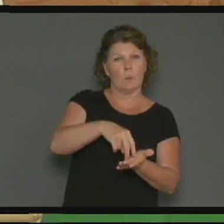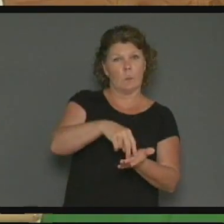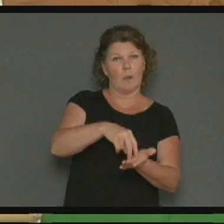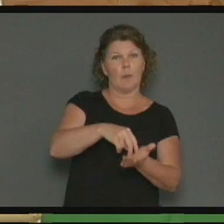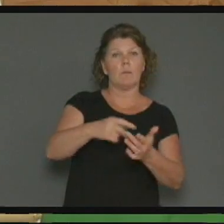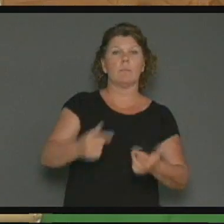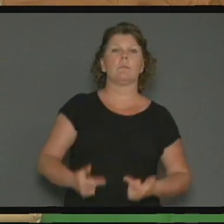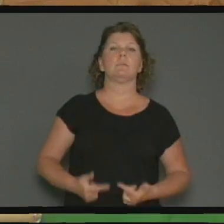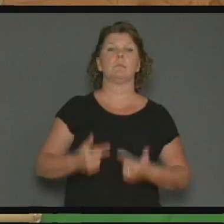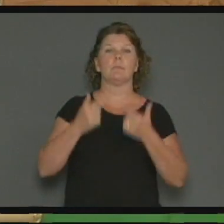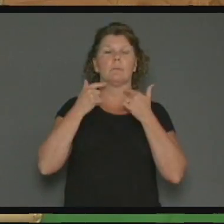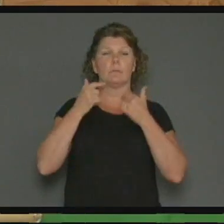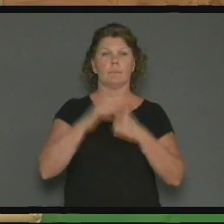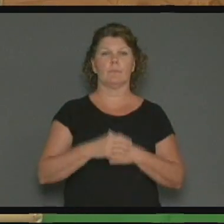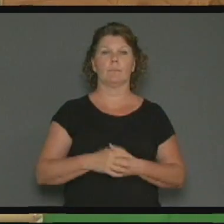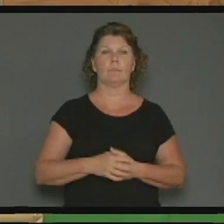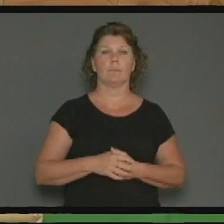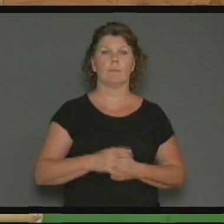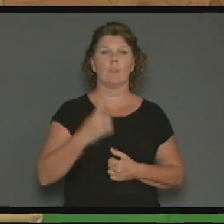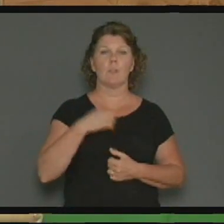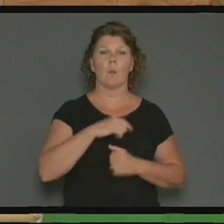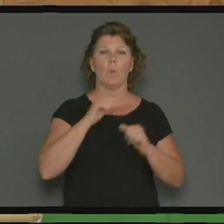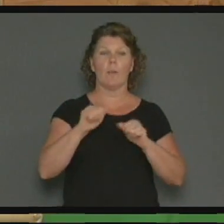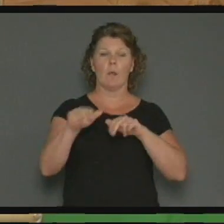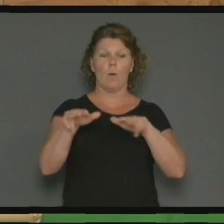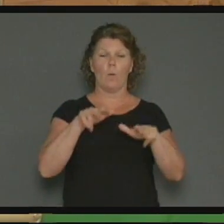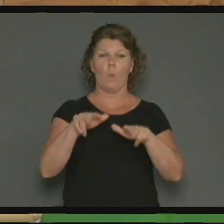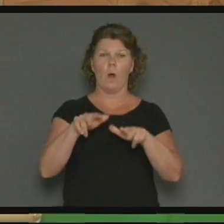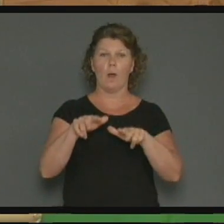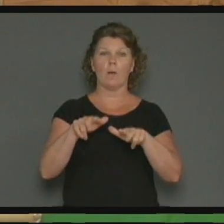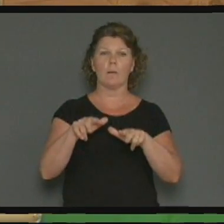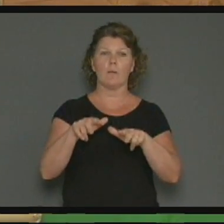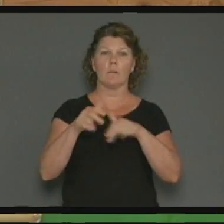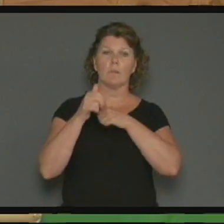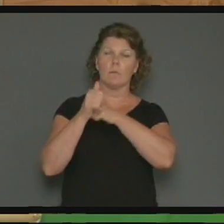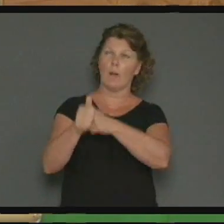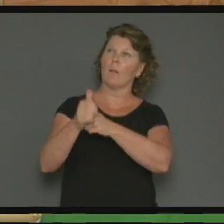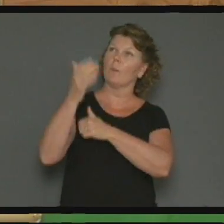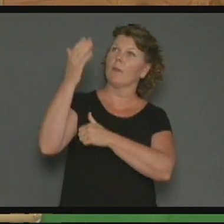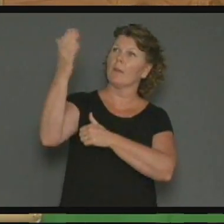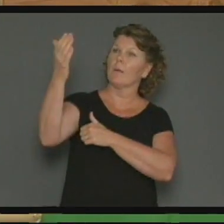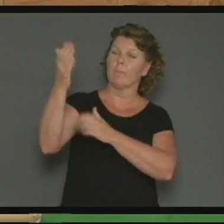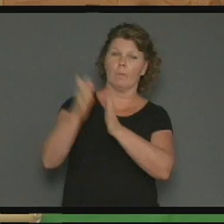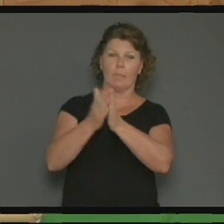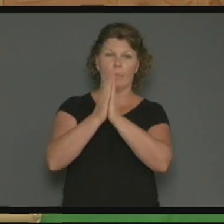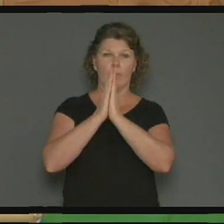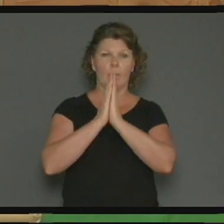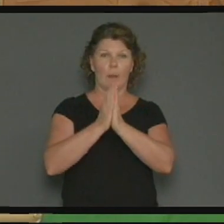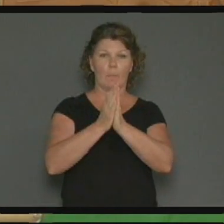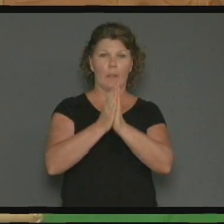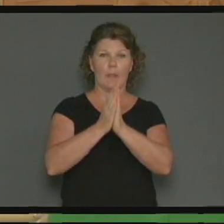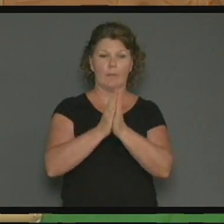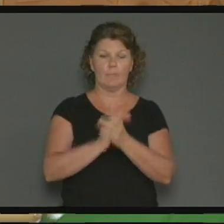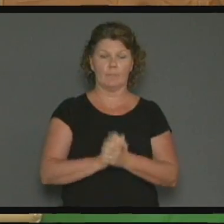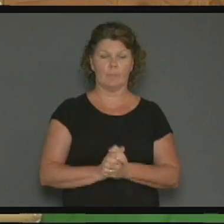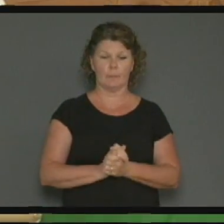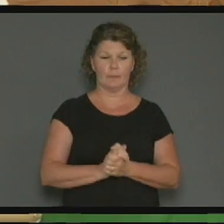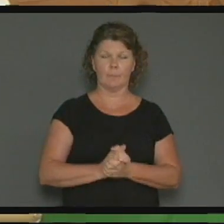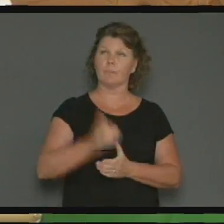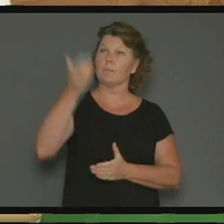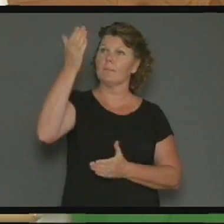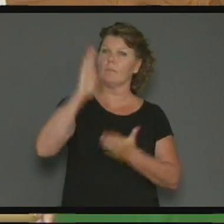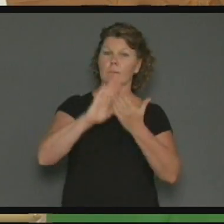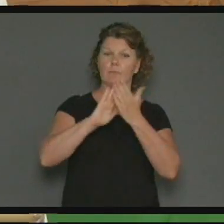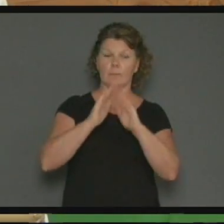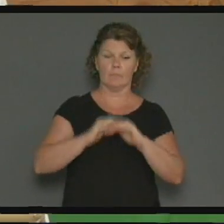to life so that we would walk in Him. Amen. The peace of